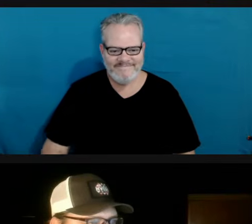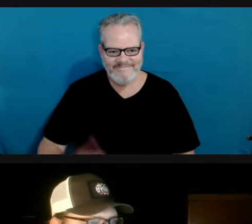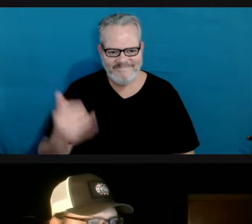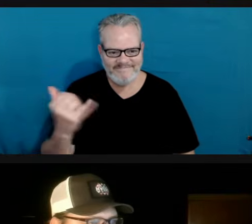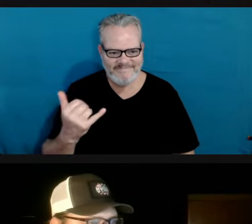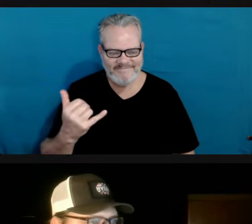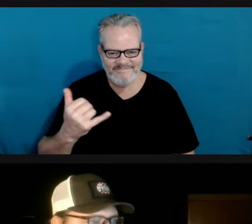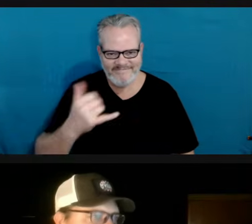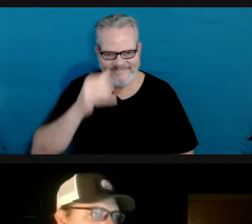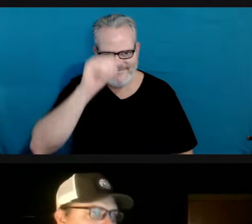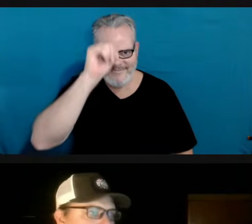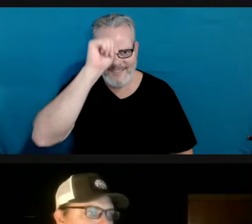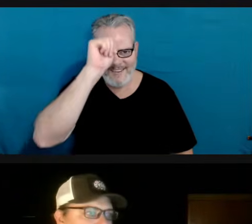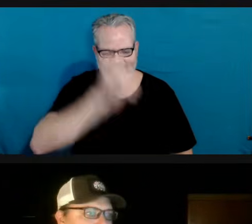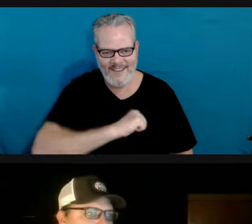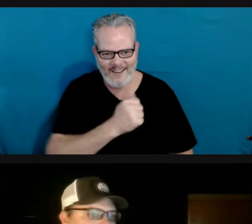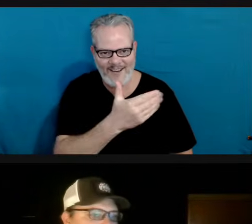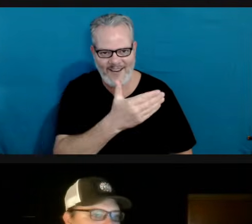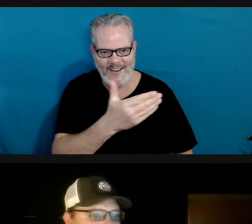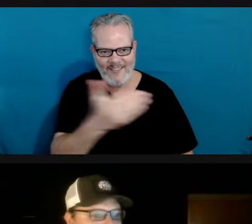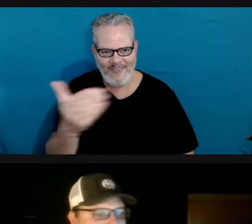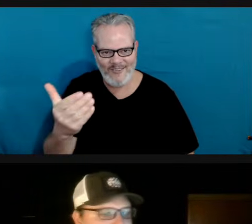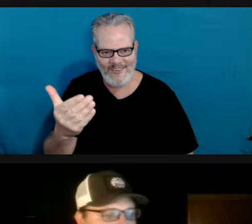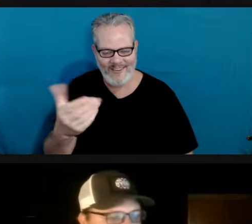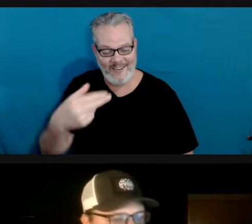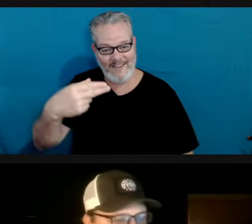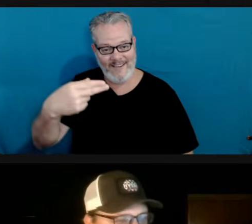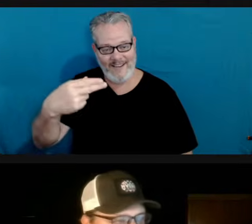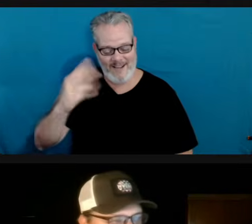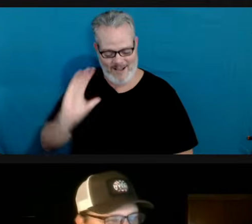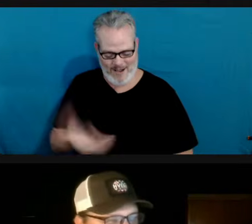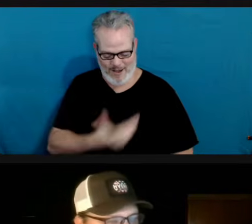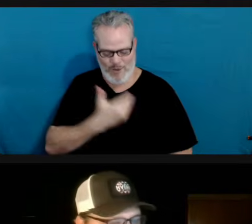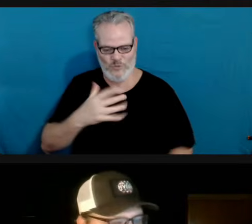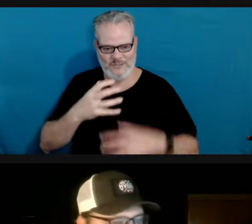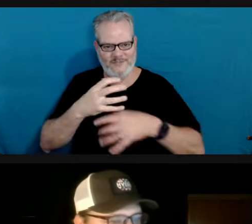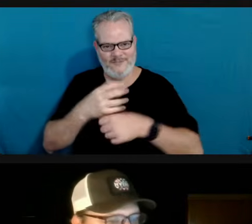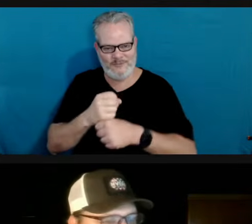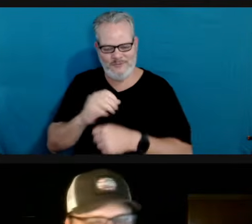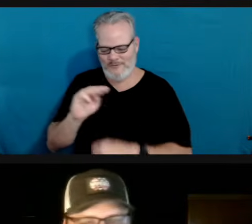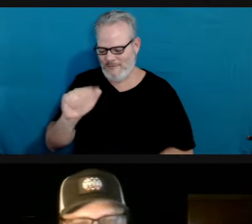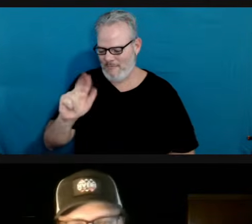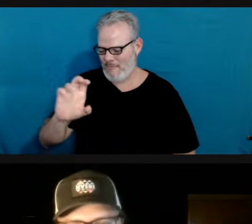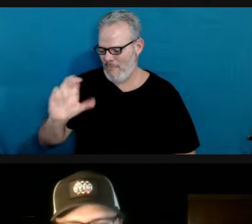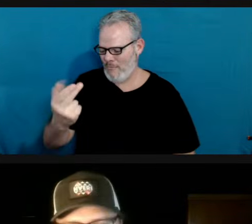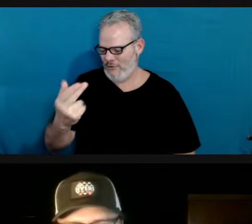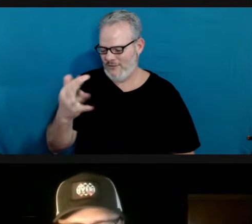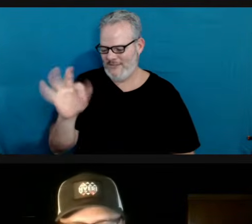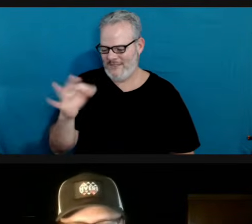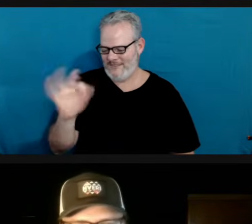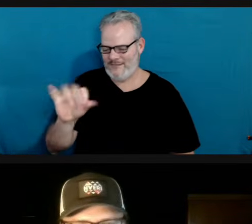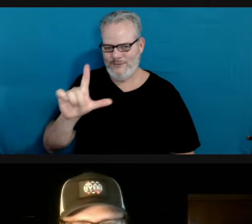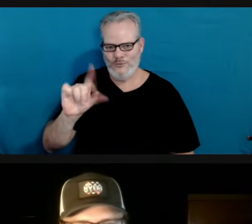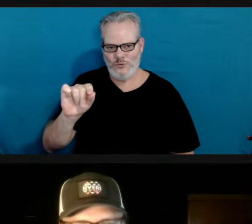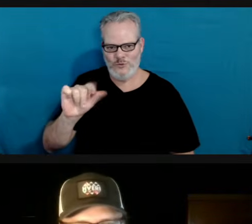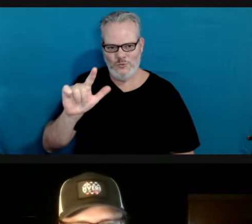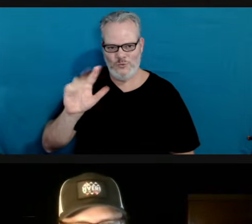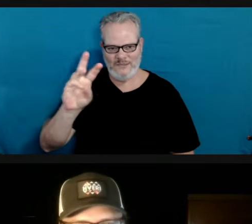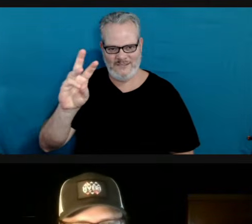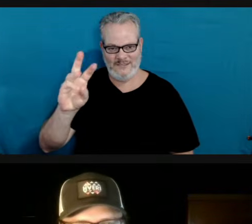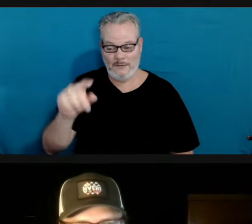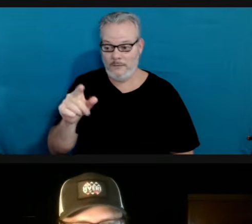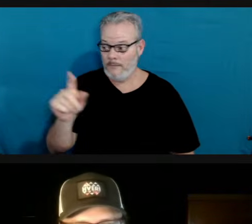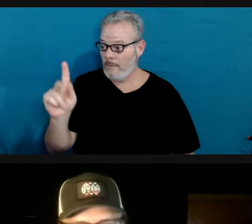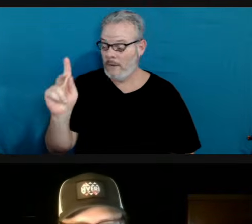Aloha, everyone. This is our Hawaiian volcano summary for March 19th, 2026. Kīlauea has been quiet over the last